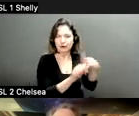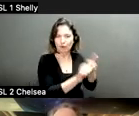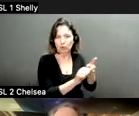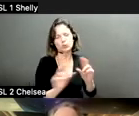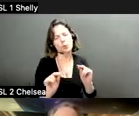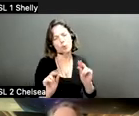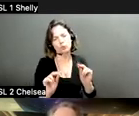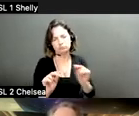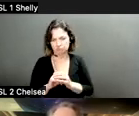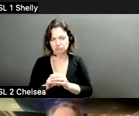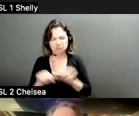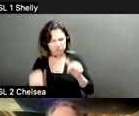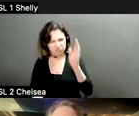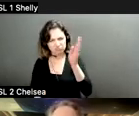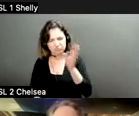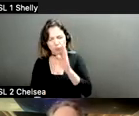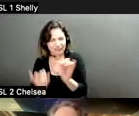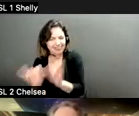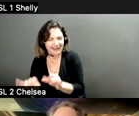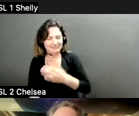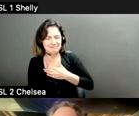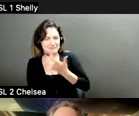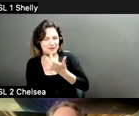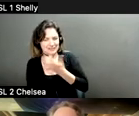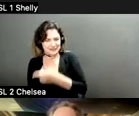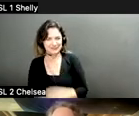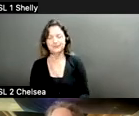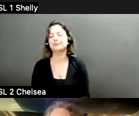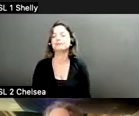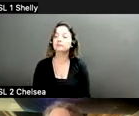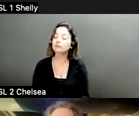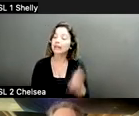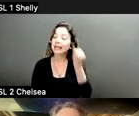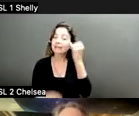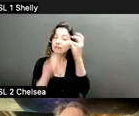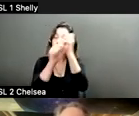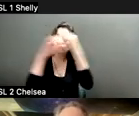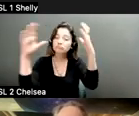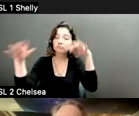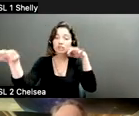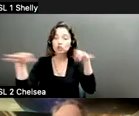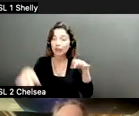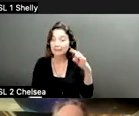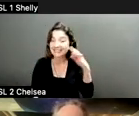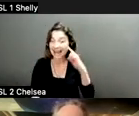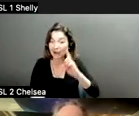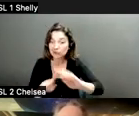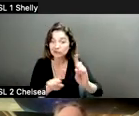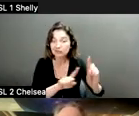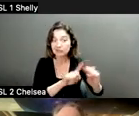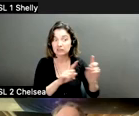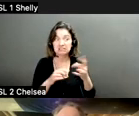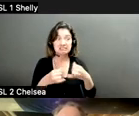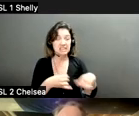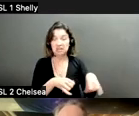presentation. When you're thinking about describing sound, like I said, there's really no standards outside